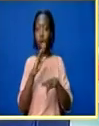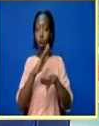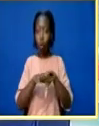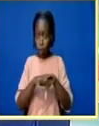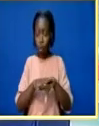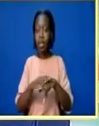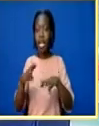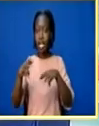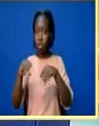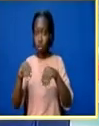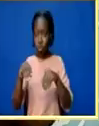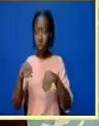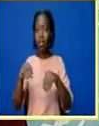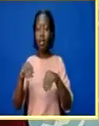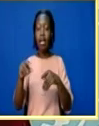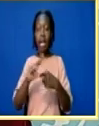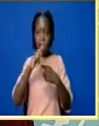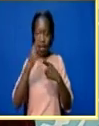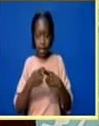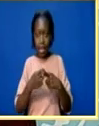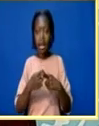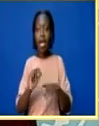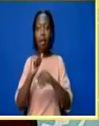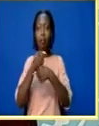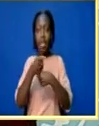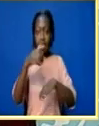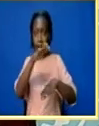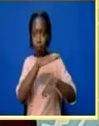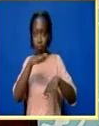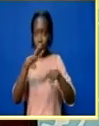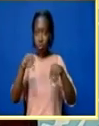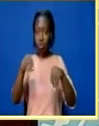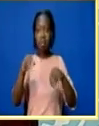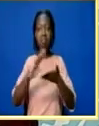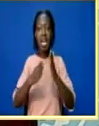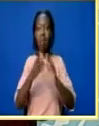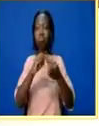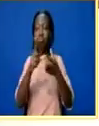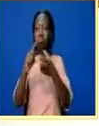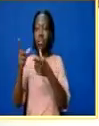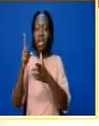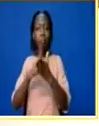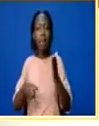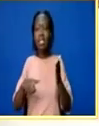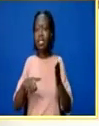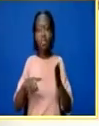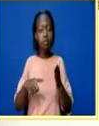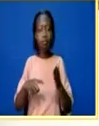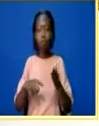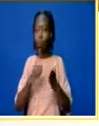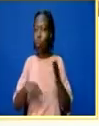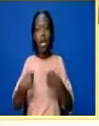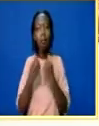when there is water retained, then it makes the top ground very loose. But how did it come to have that